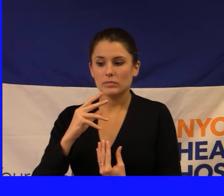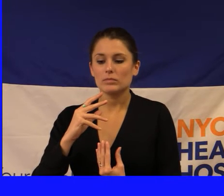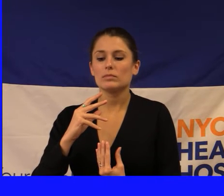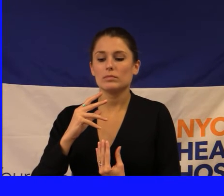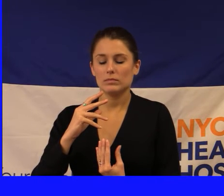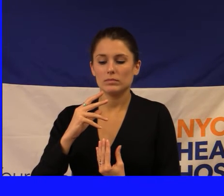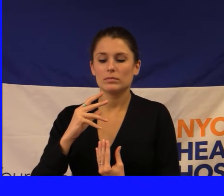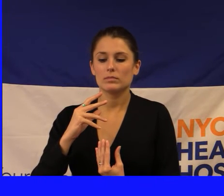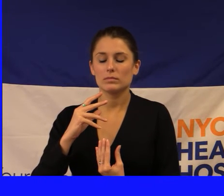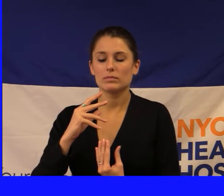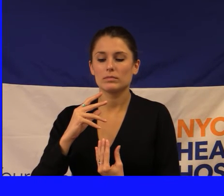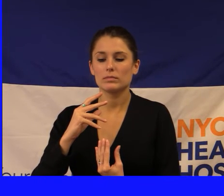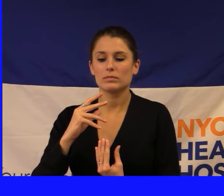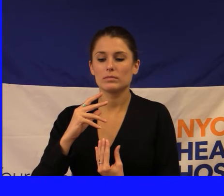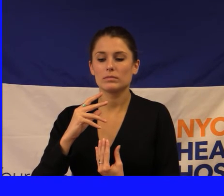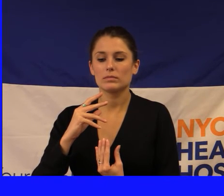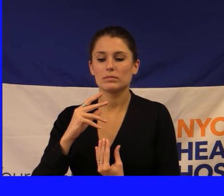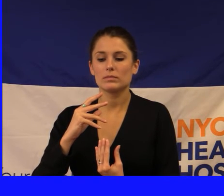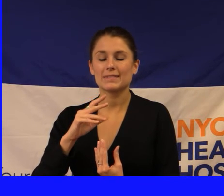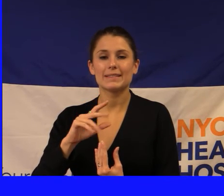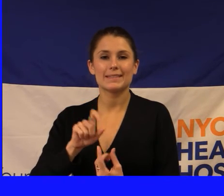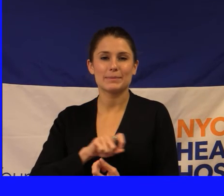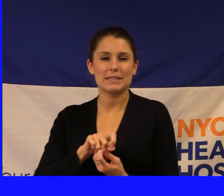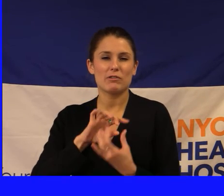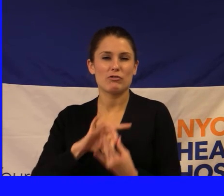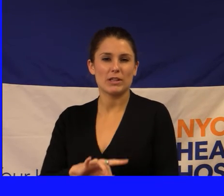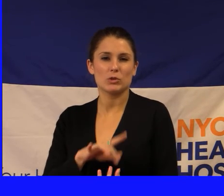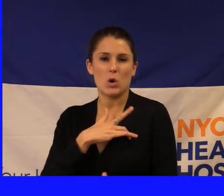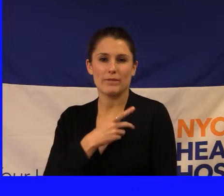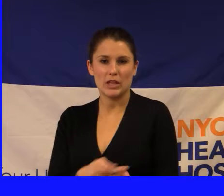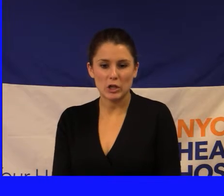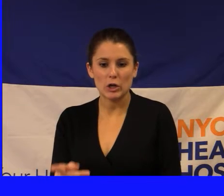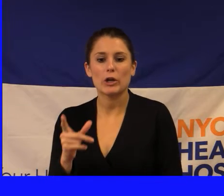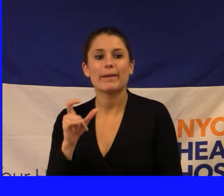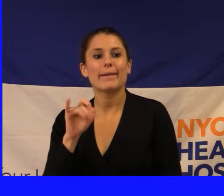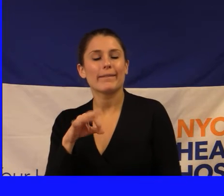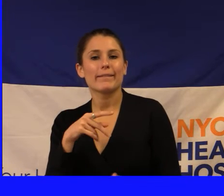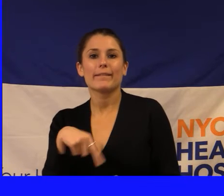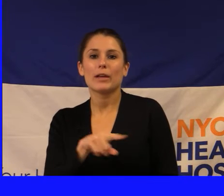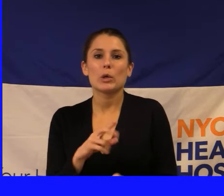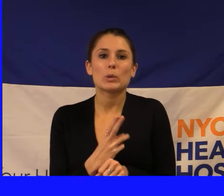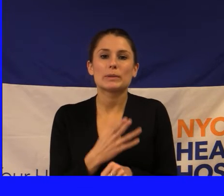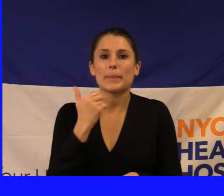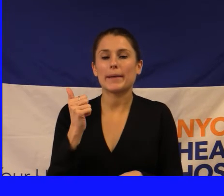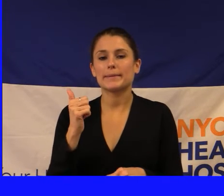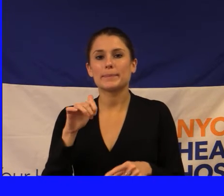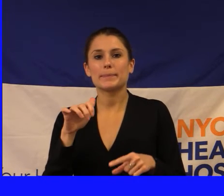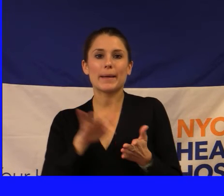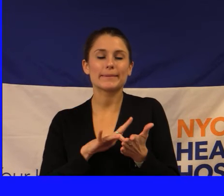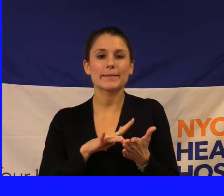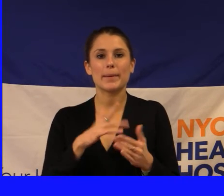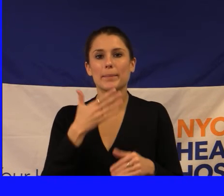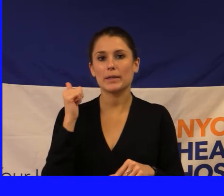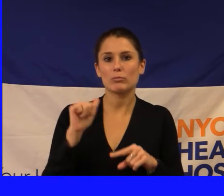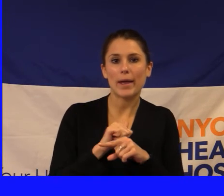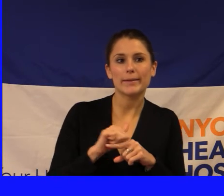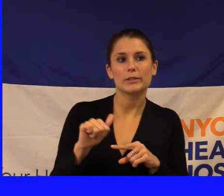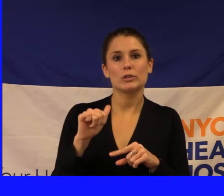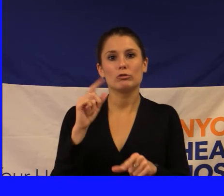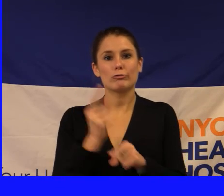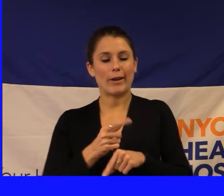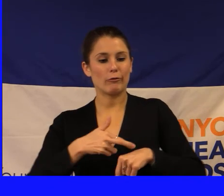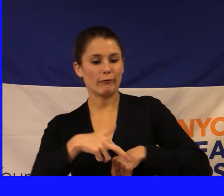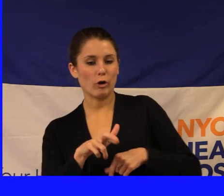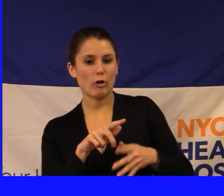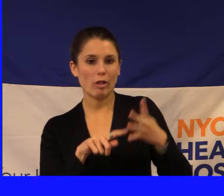specifically on heart failure best practices. Are they using the right medicines? Are they providing the right education? Are there right referrals? We